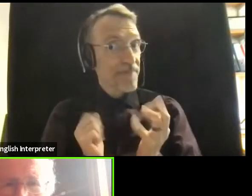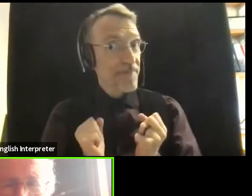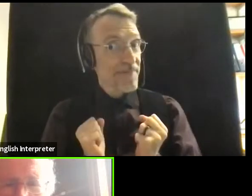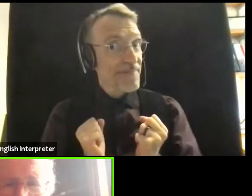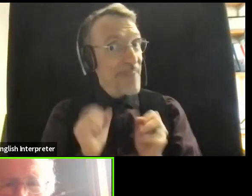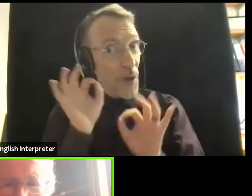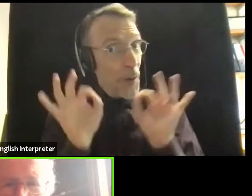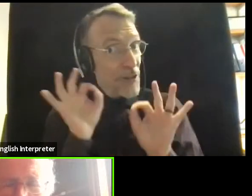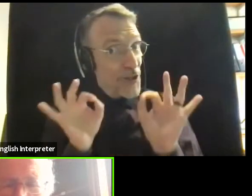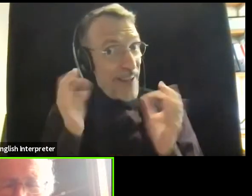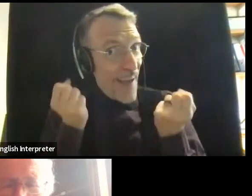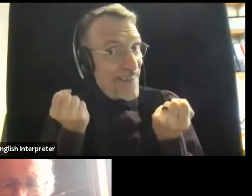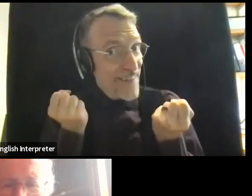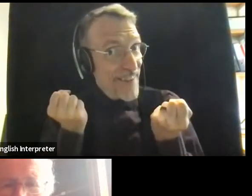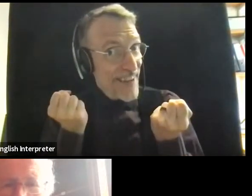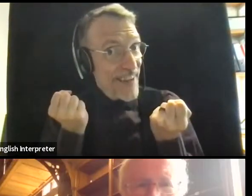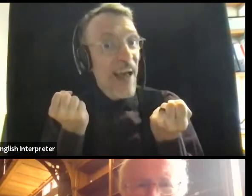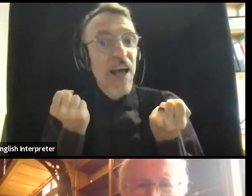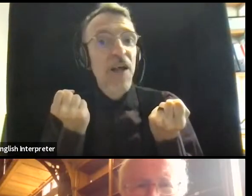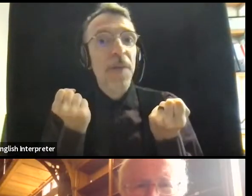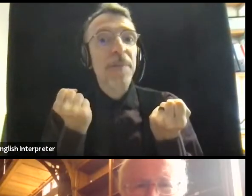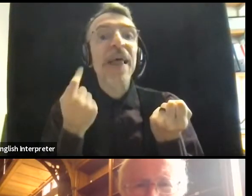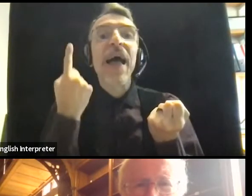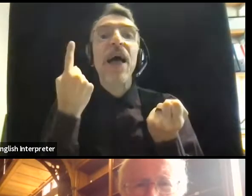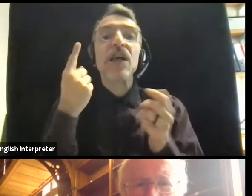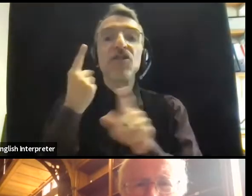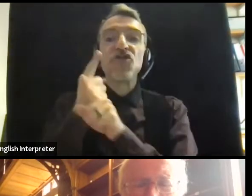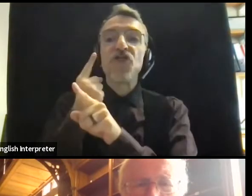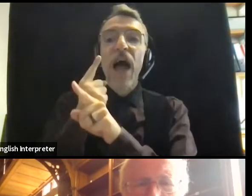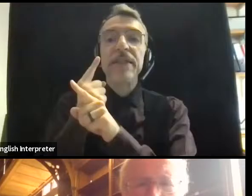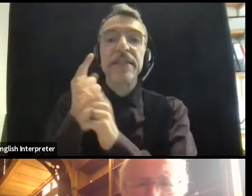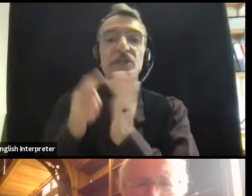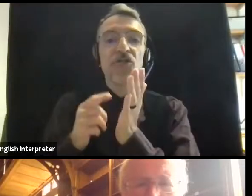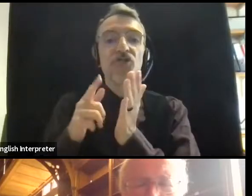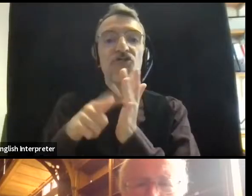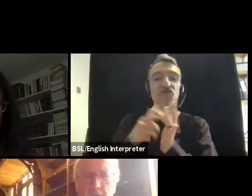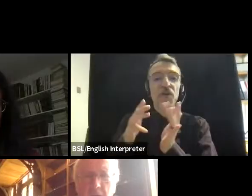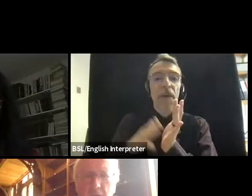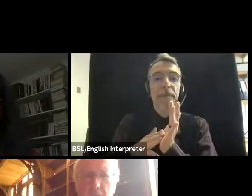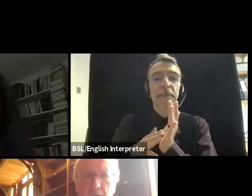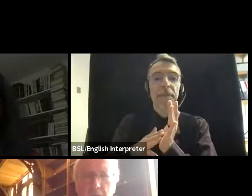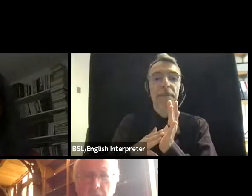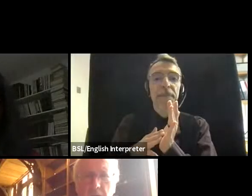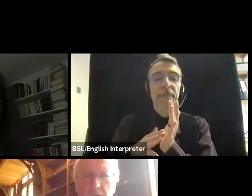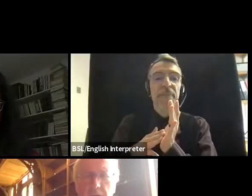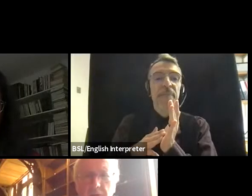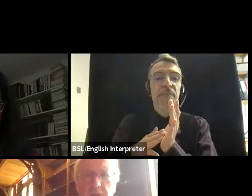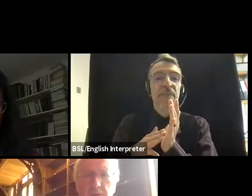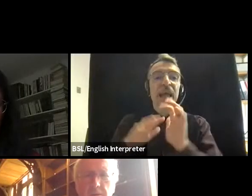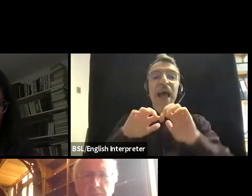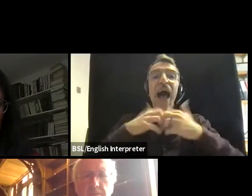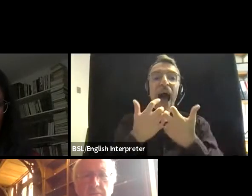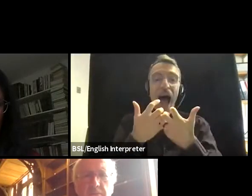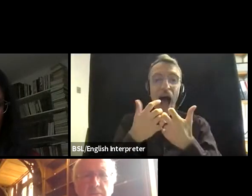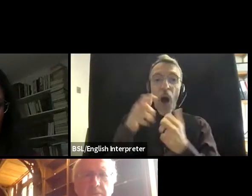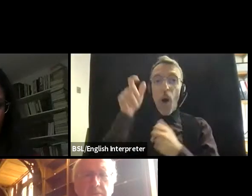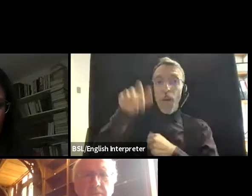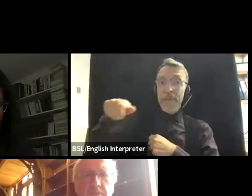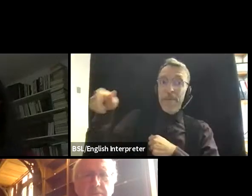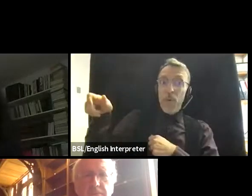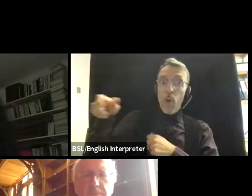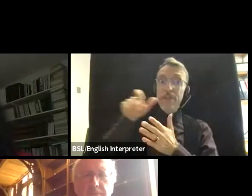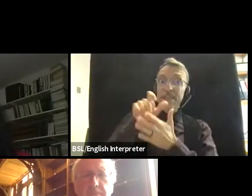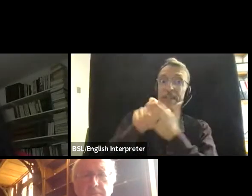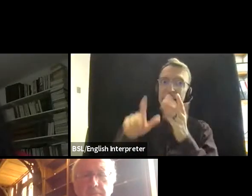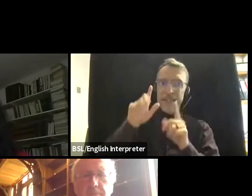Do we have any questions? I think there's a question in the chat, Jim. How do people with disabilities perceive themselves